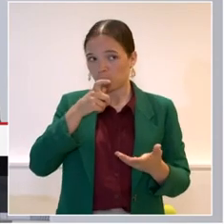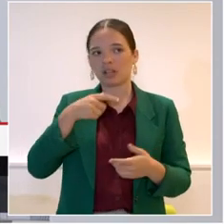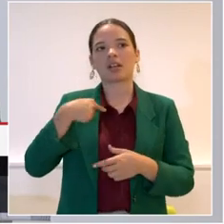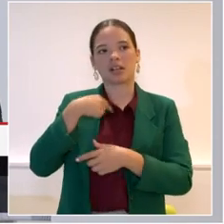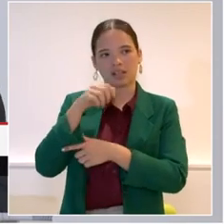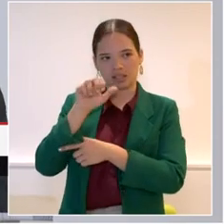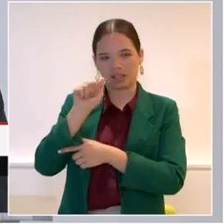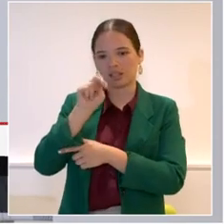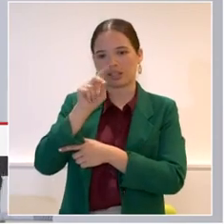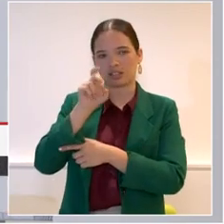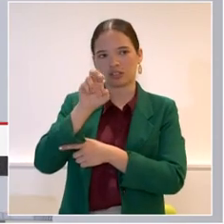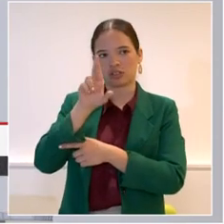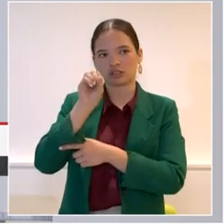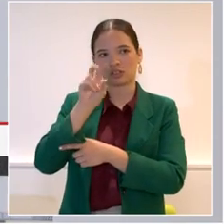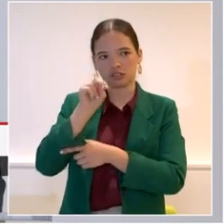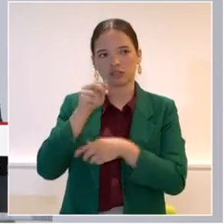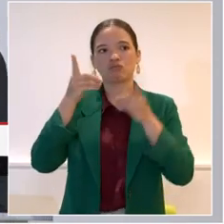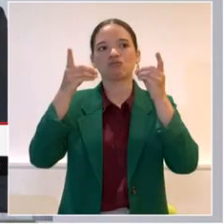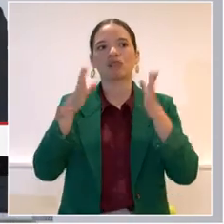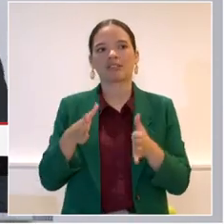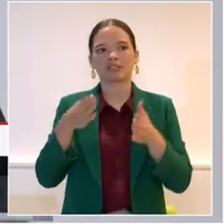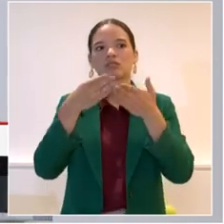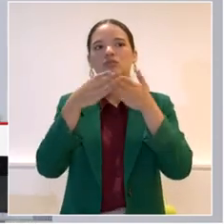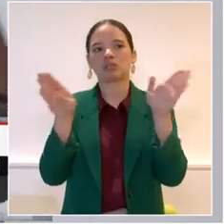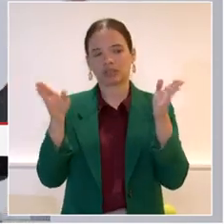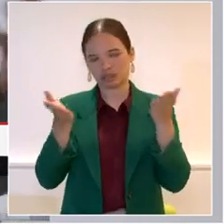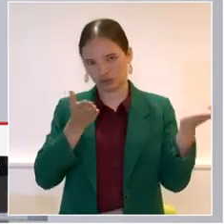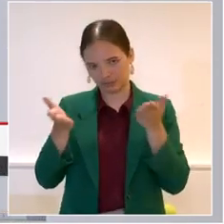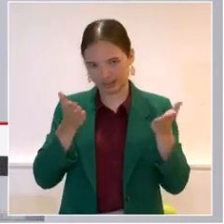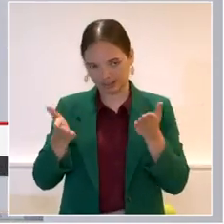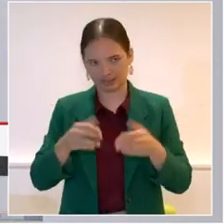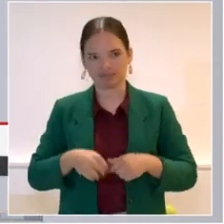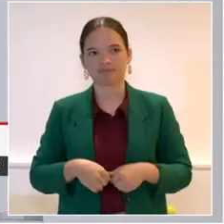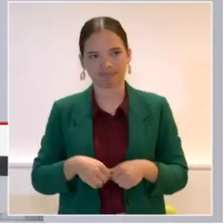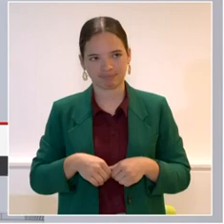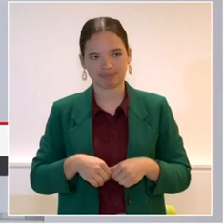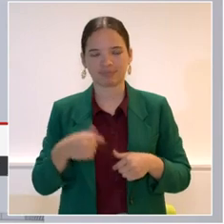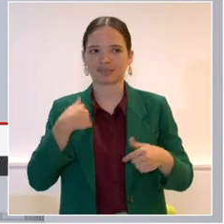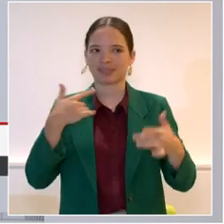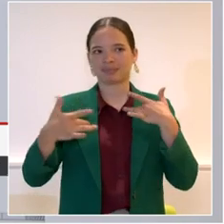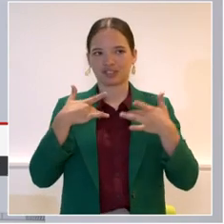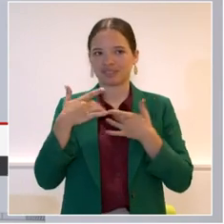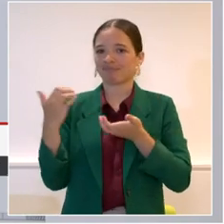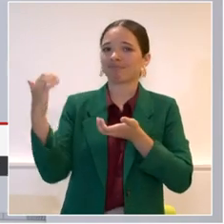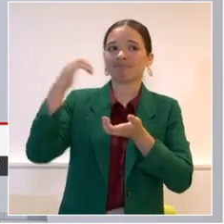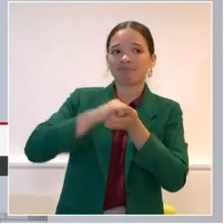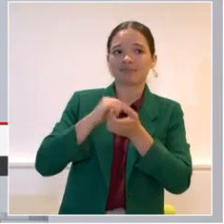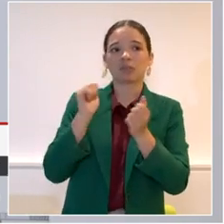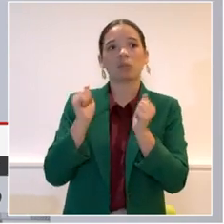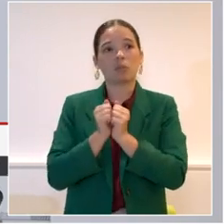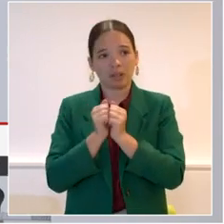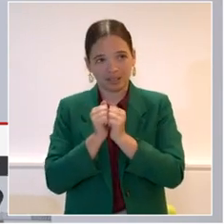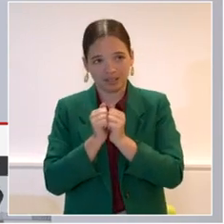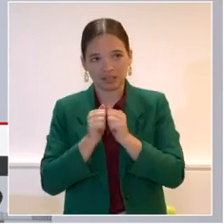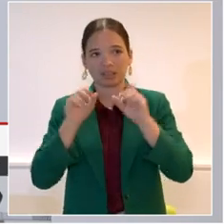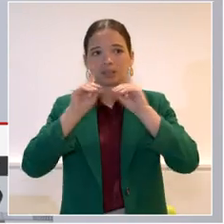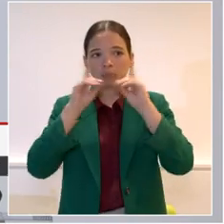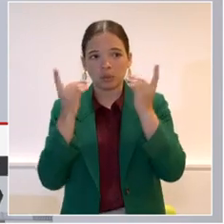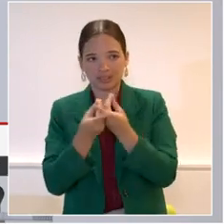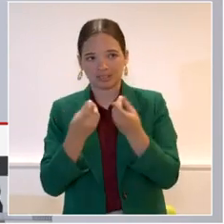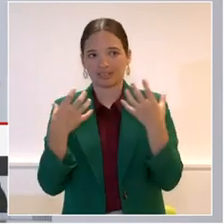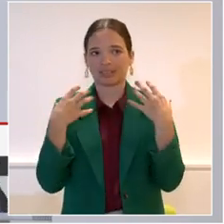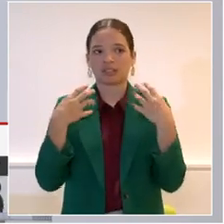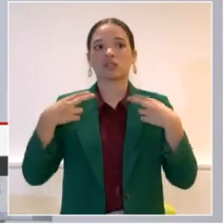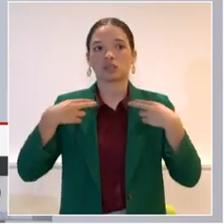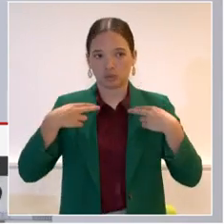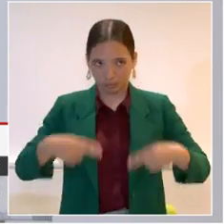Services, and I'm proud to once again partner with our partners at Department of Health and Human Services and the Department of Energy and